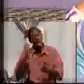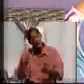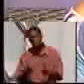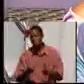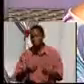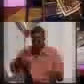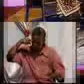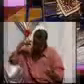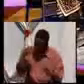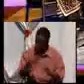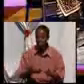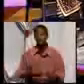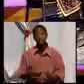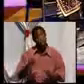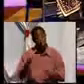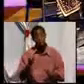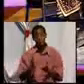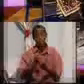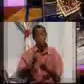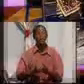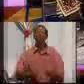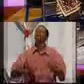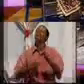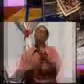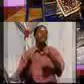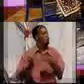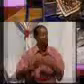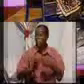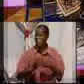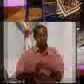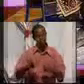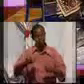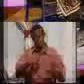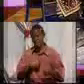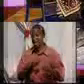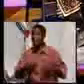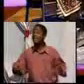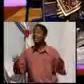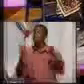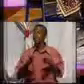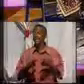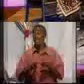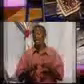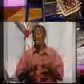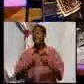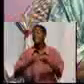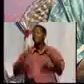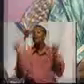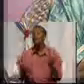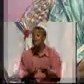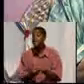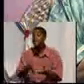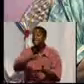that matter. Okay. Because I am representing the department at that steering committee level. So that